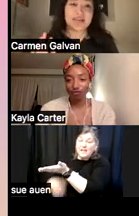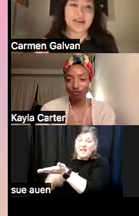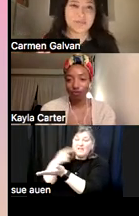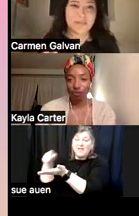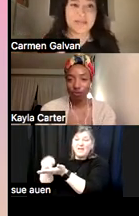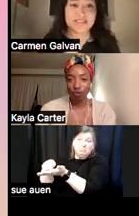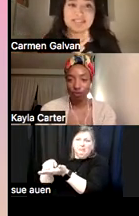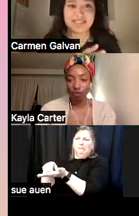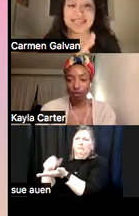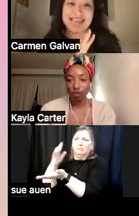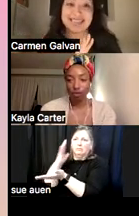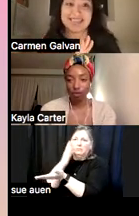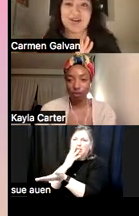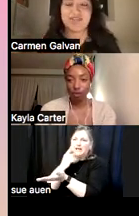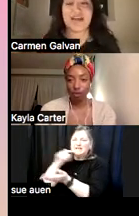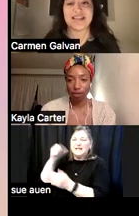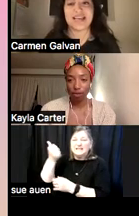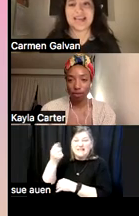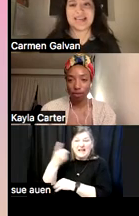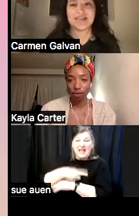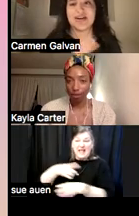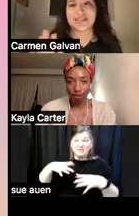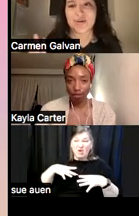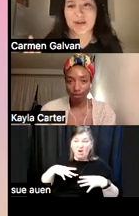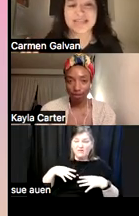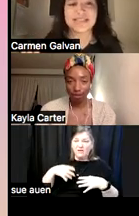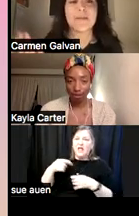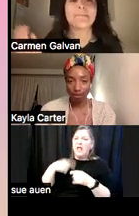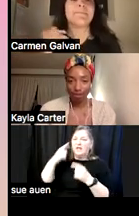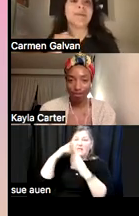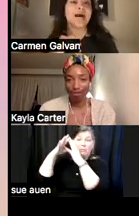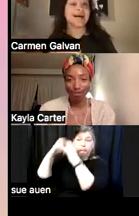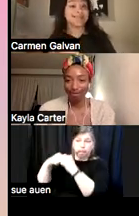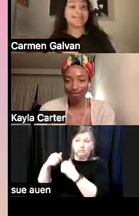did freak out a bit because it does say 10 days off and they lost their whole minds,